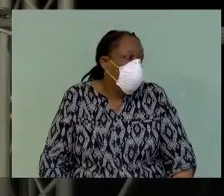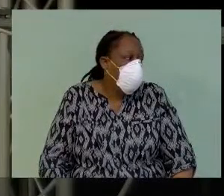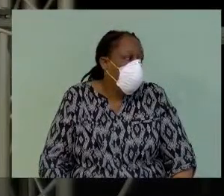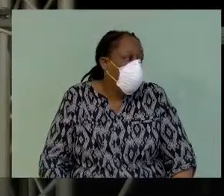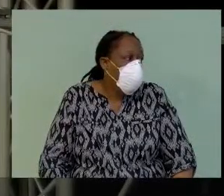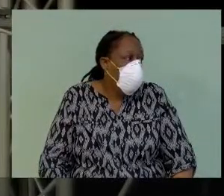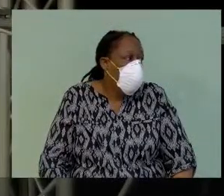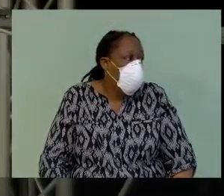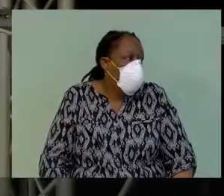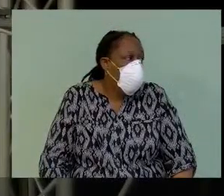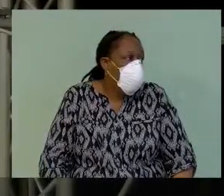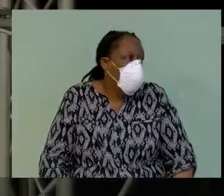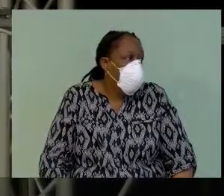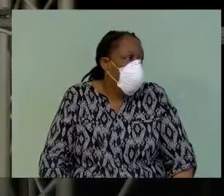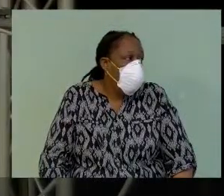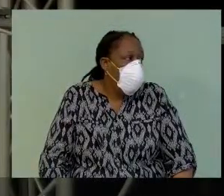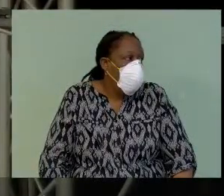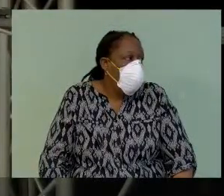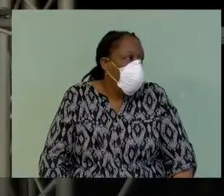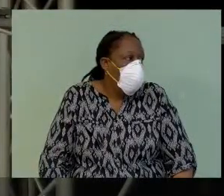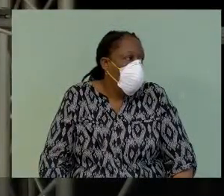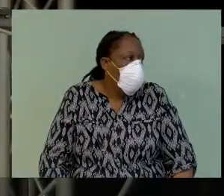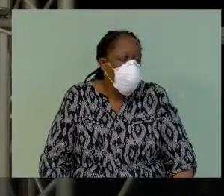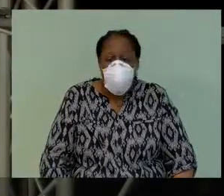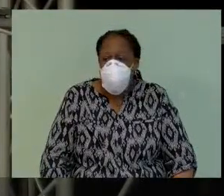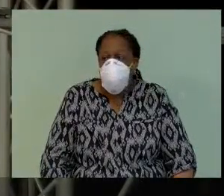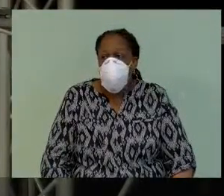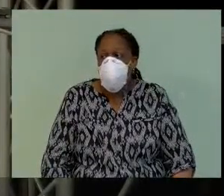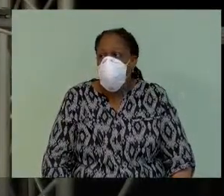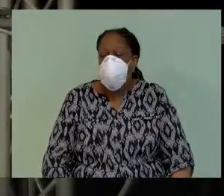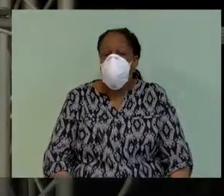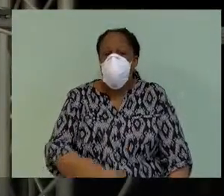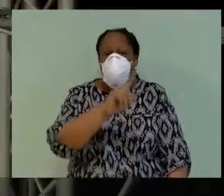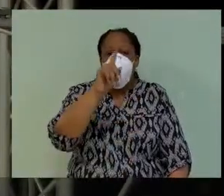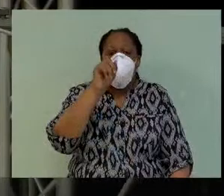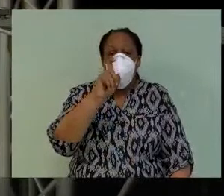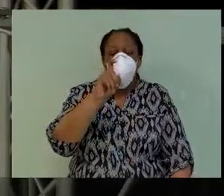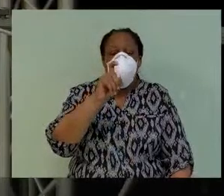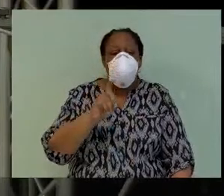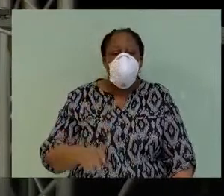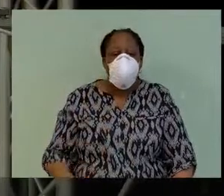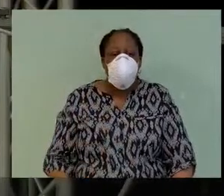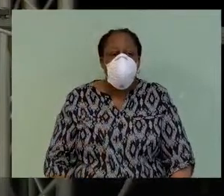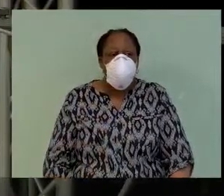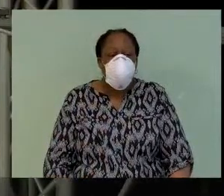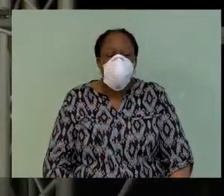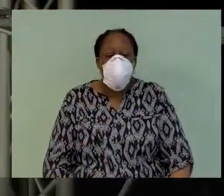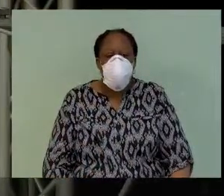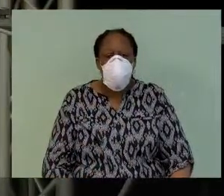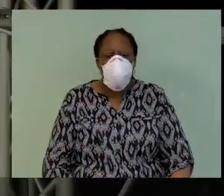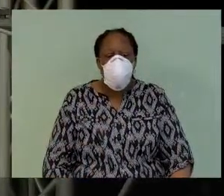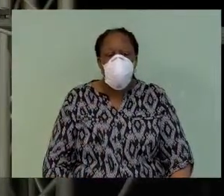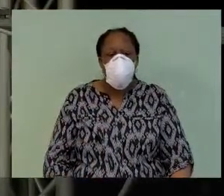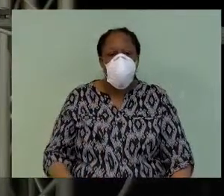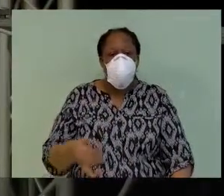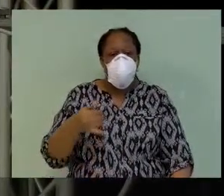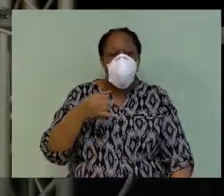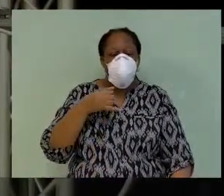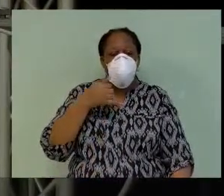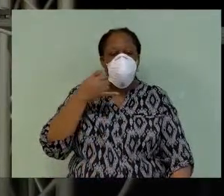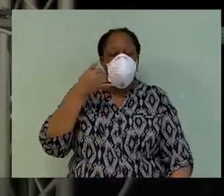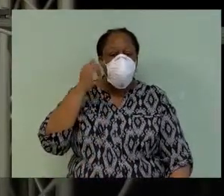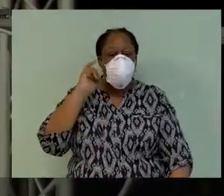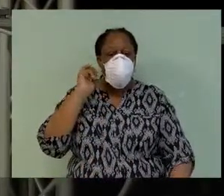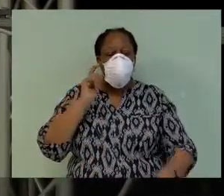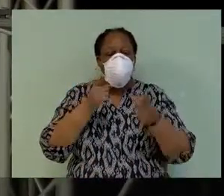This question, again, is for Dr. Wilkinson. Dr. Wilkinson, yesterday you spoke